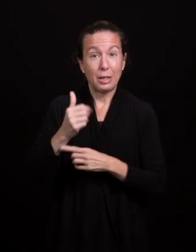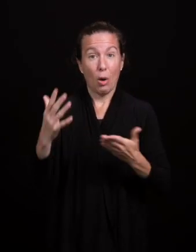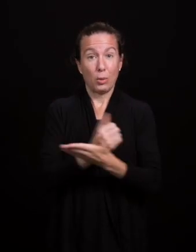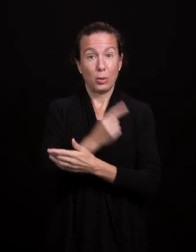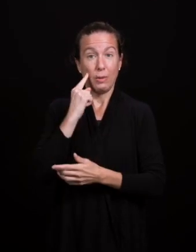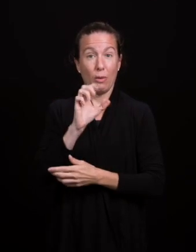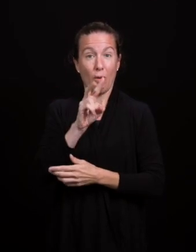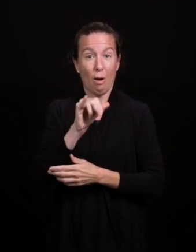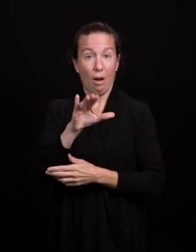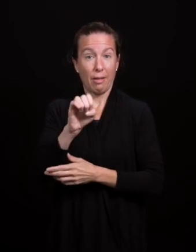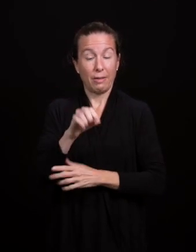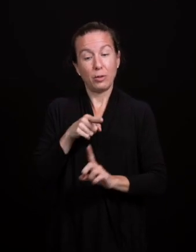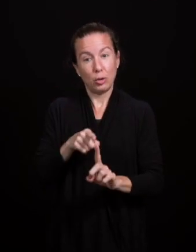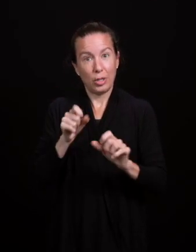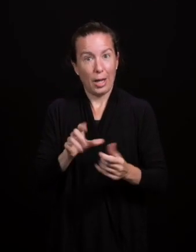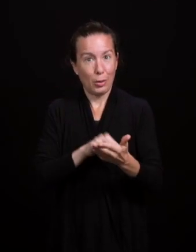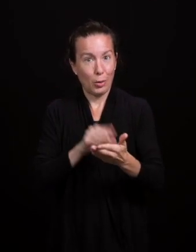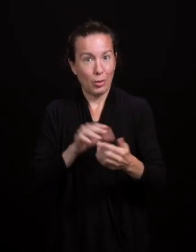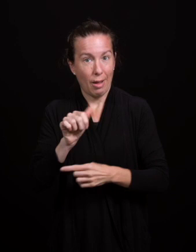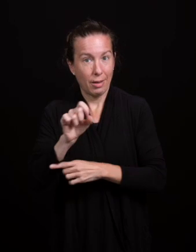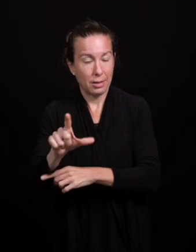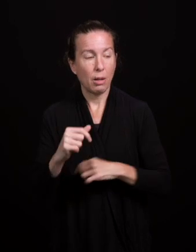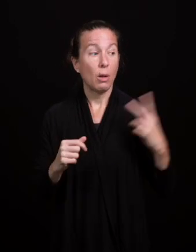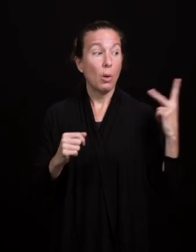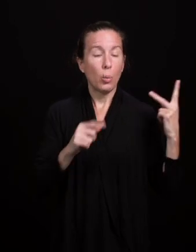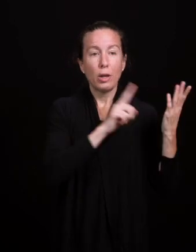Sign Language. We researched a lot